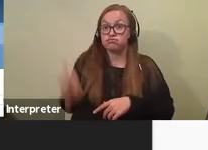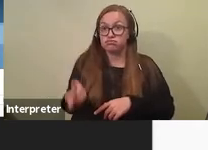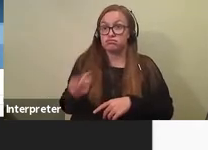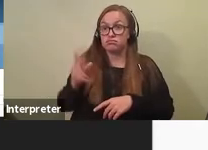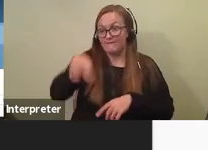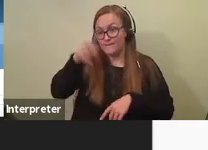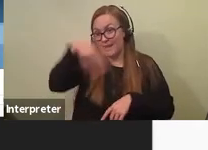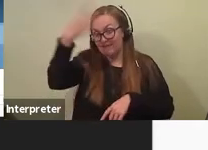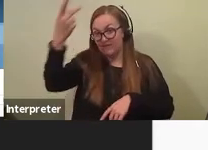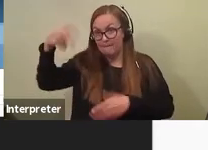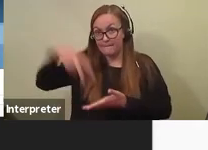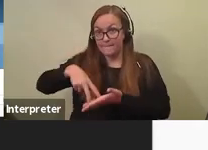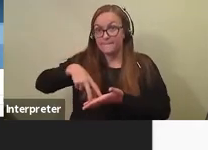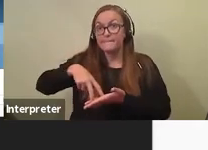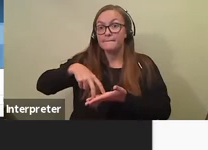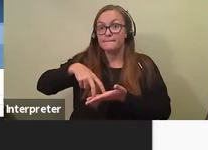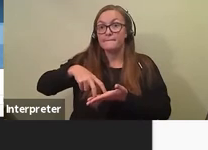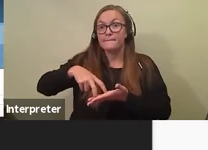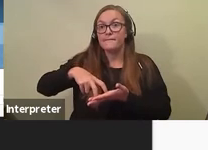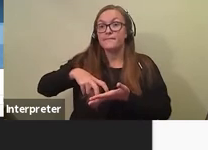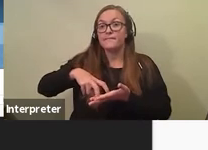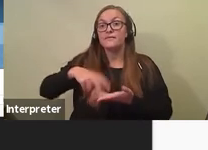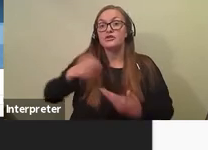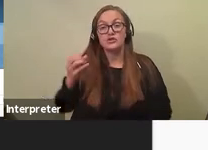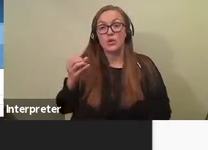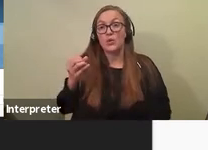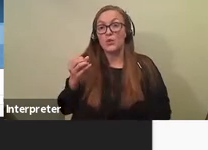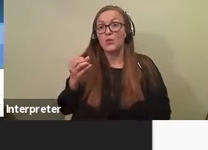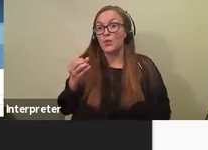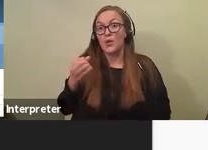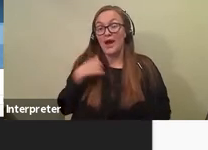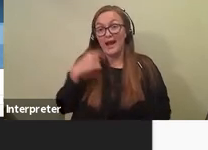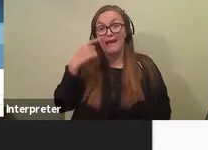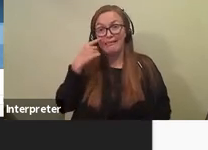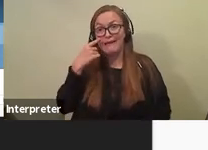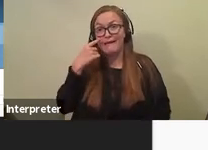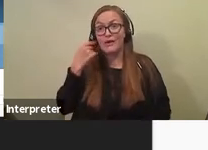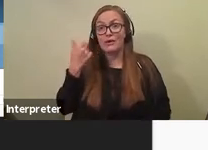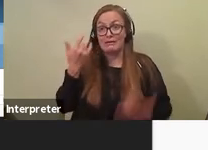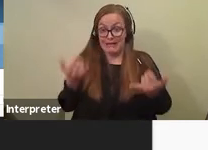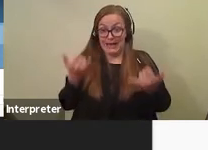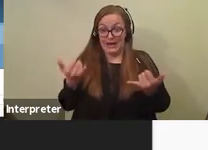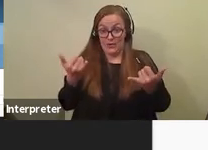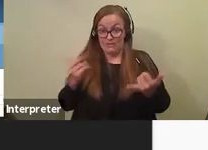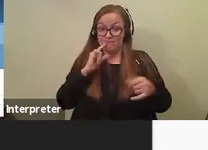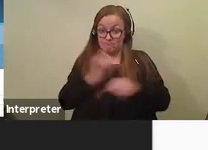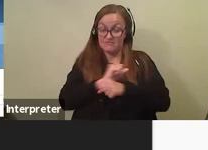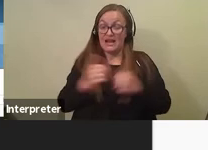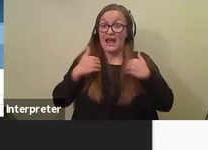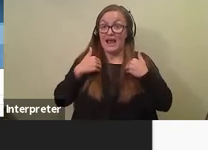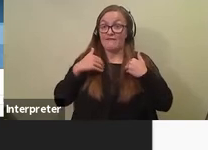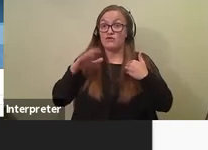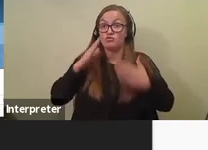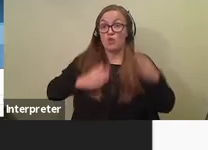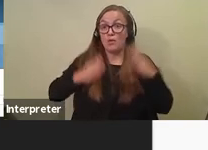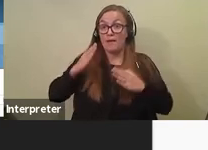meter underneath him. So I think that we actually have robots that can walk more fluidly and more